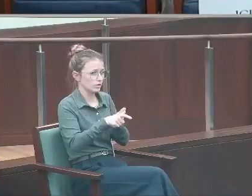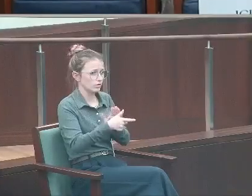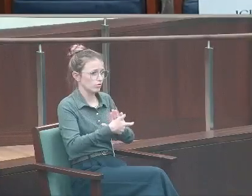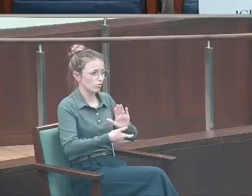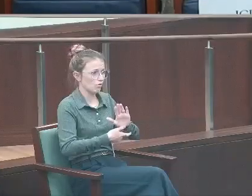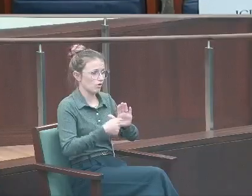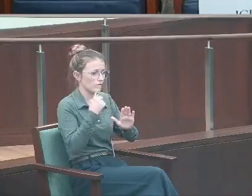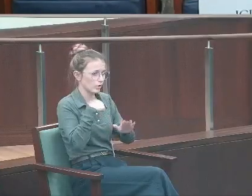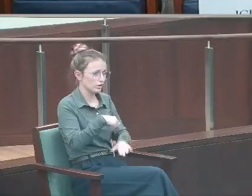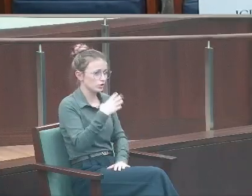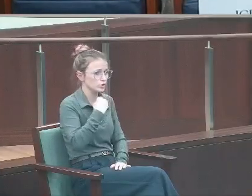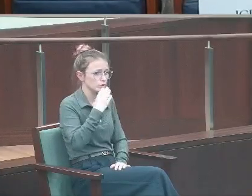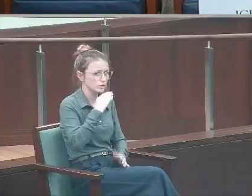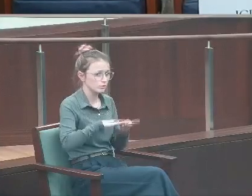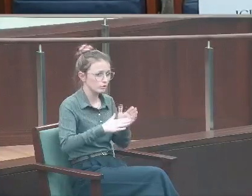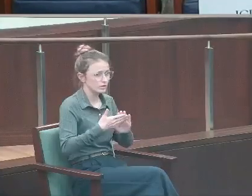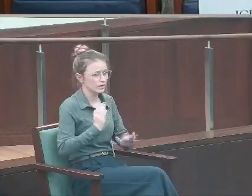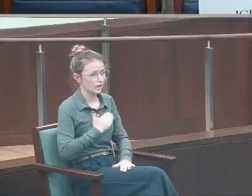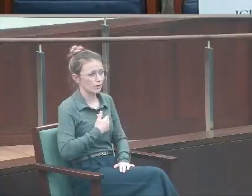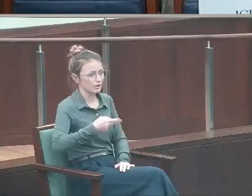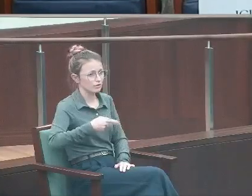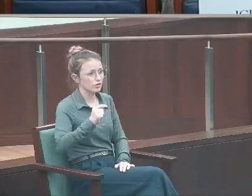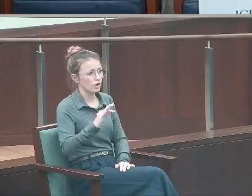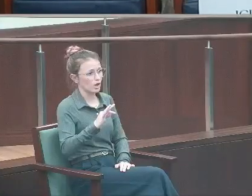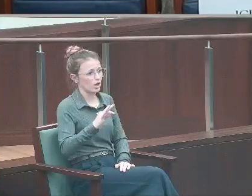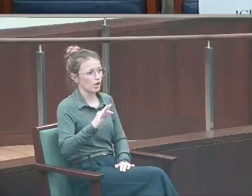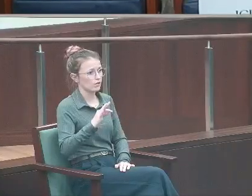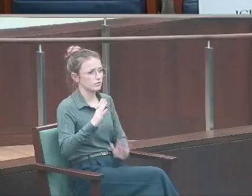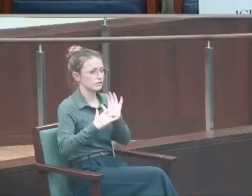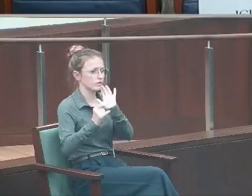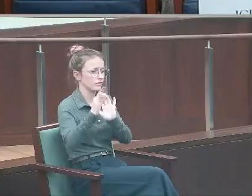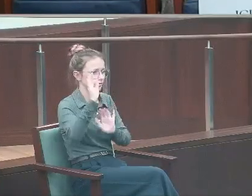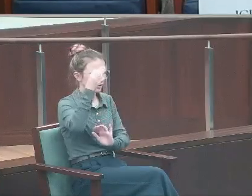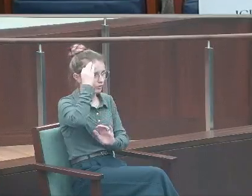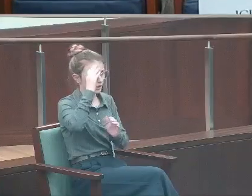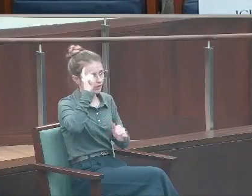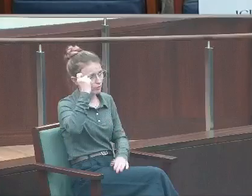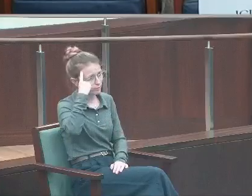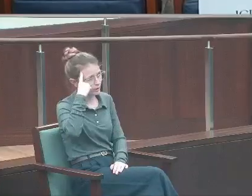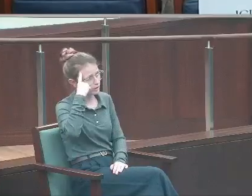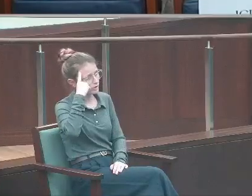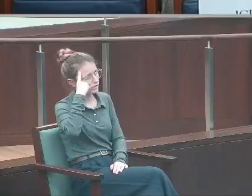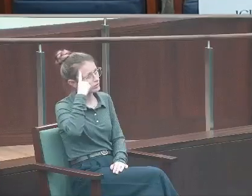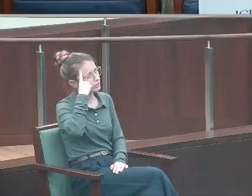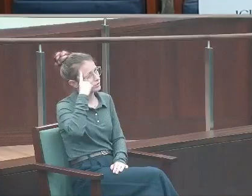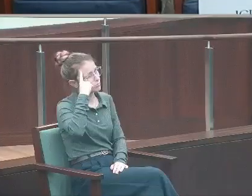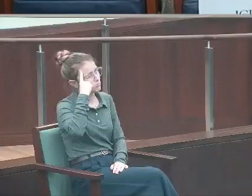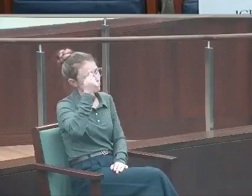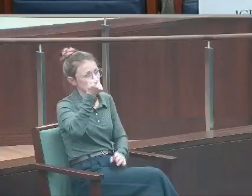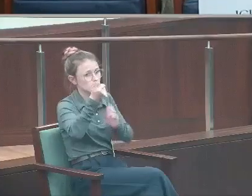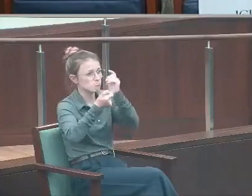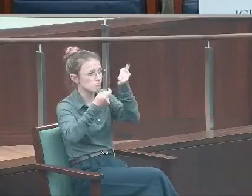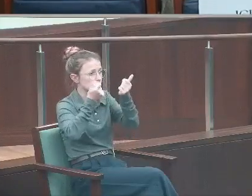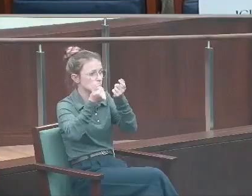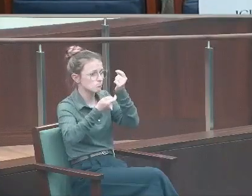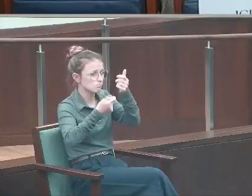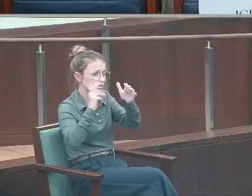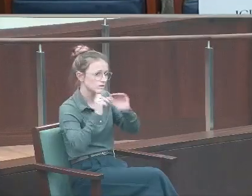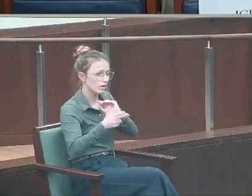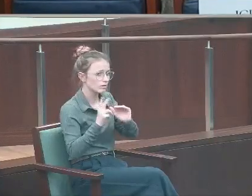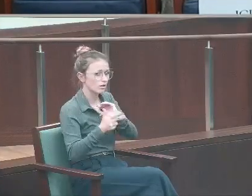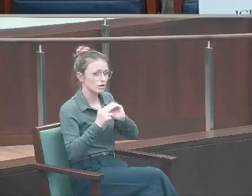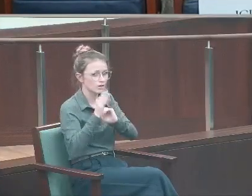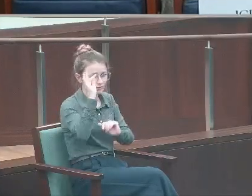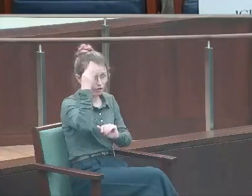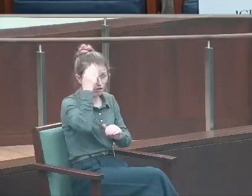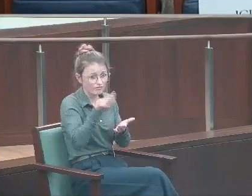the Jewish community and our history, the weaponization of the federal government, the gutting of federal funding, using it as a tool. This was